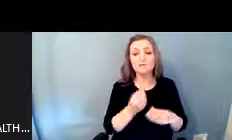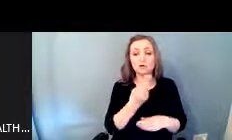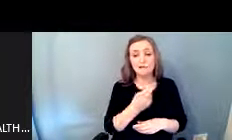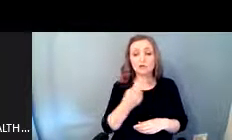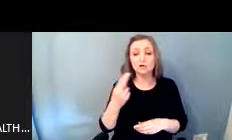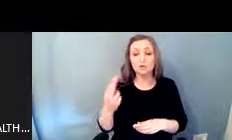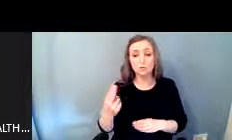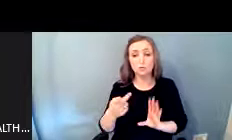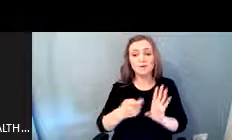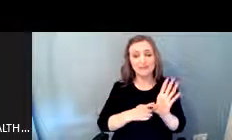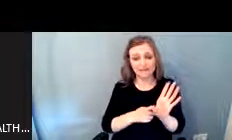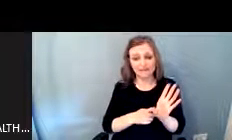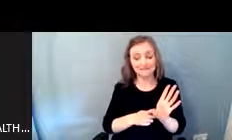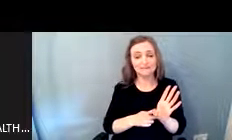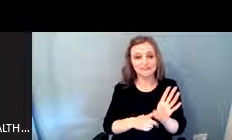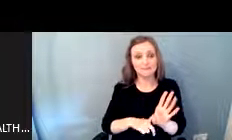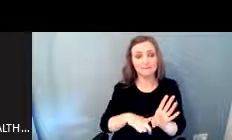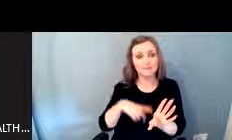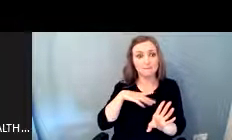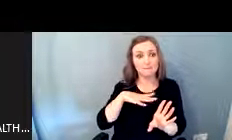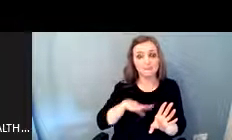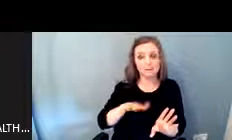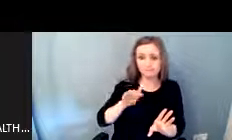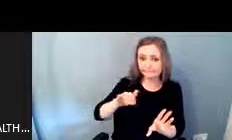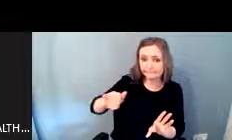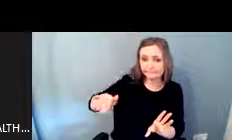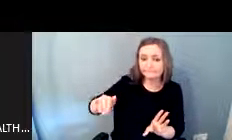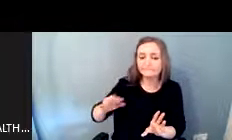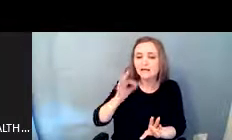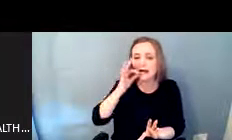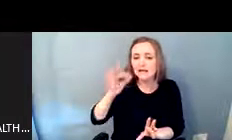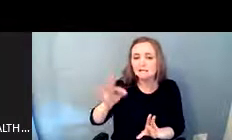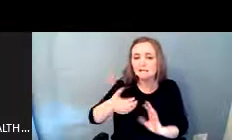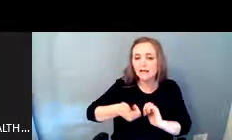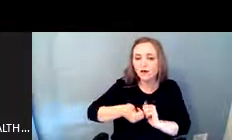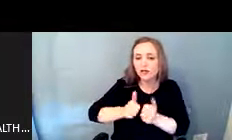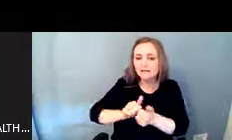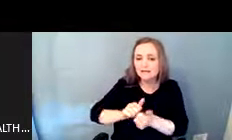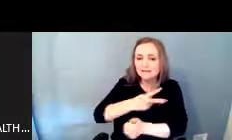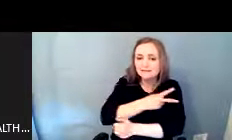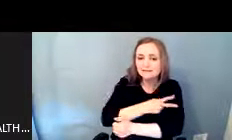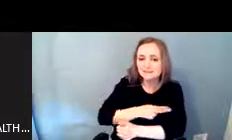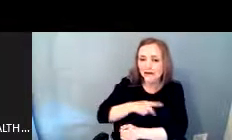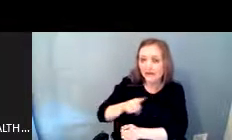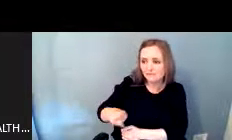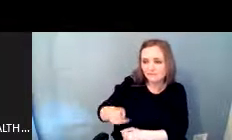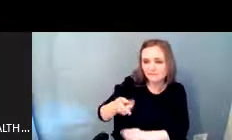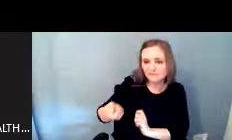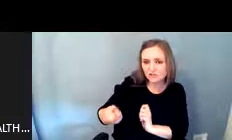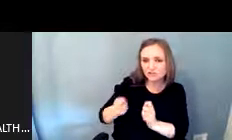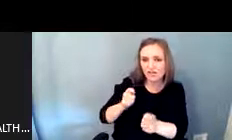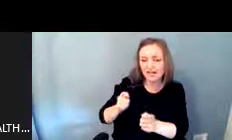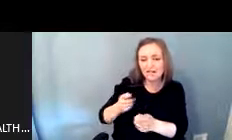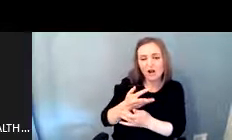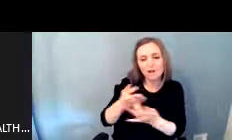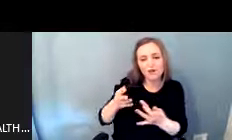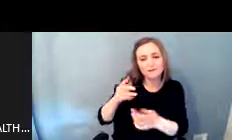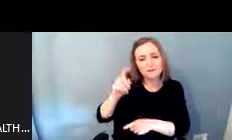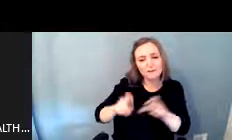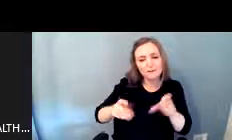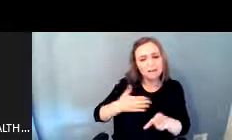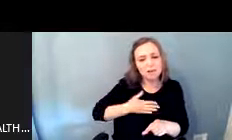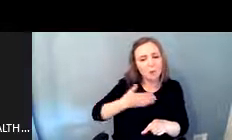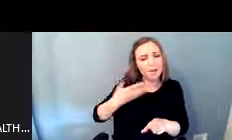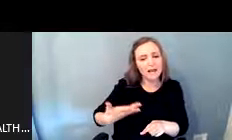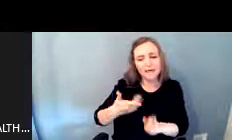time talking to colleagues about change, and people, both professionals and patients, don't like change. It's quite a difficult thing to bring in. And